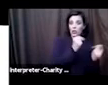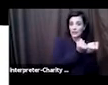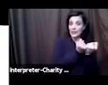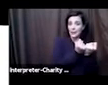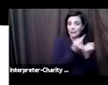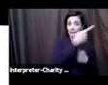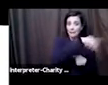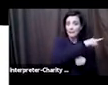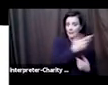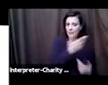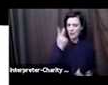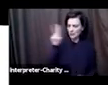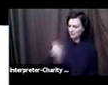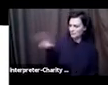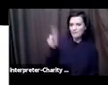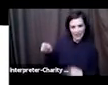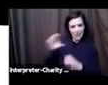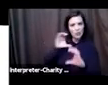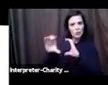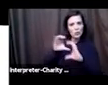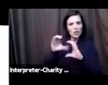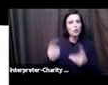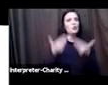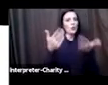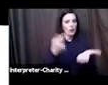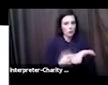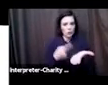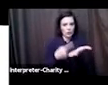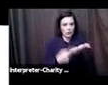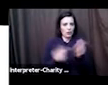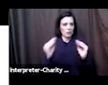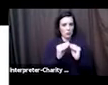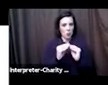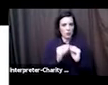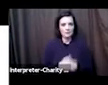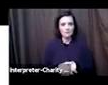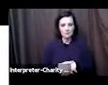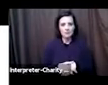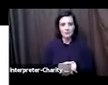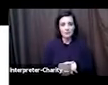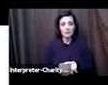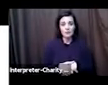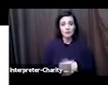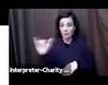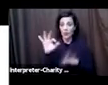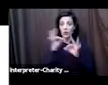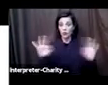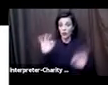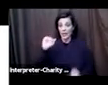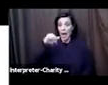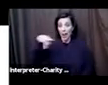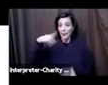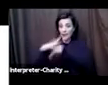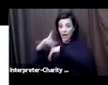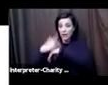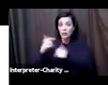a need for communication to bring it up for the team to further explore. There are things like those free apps available. There are